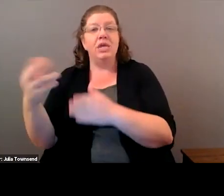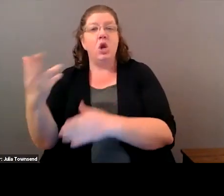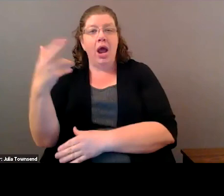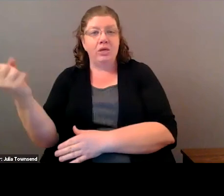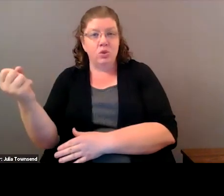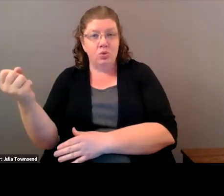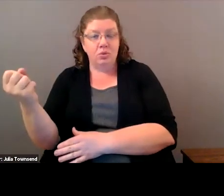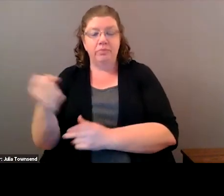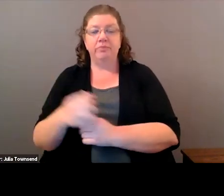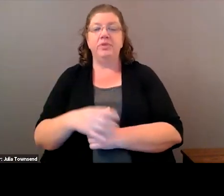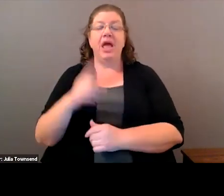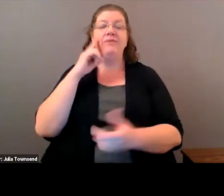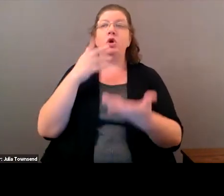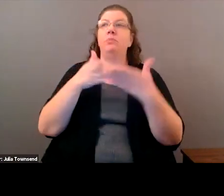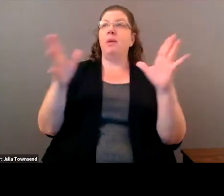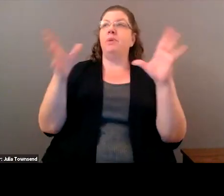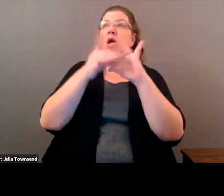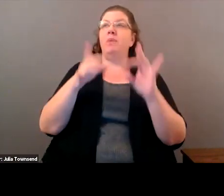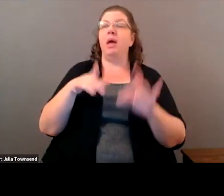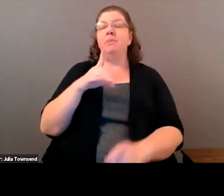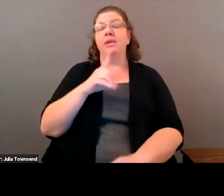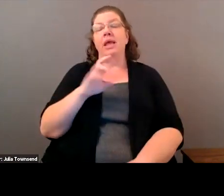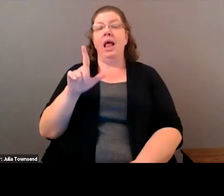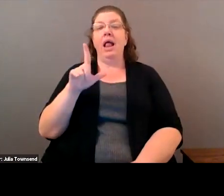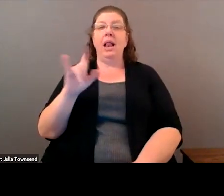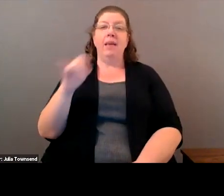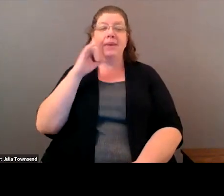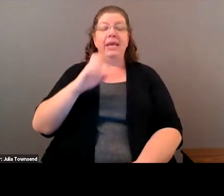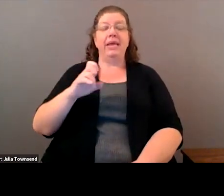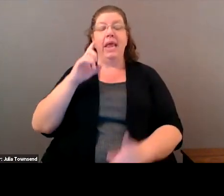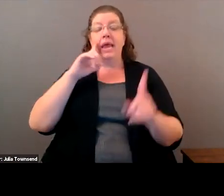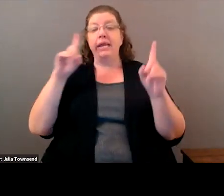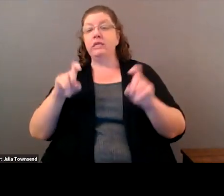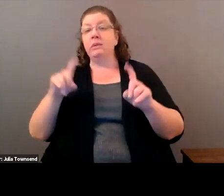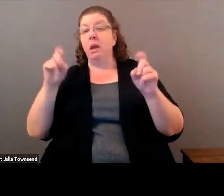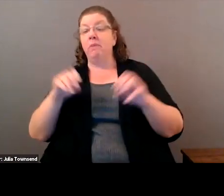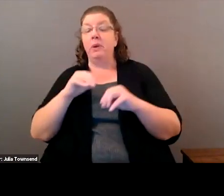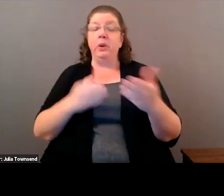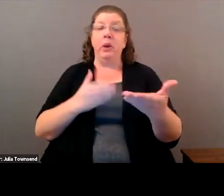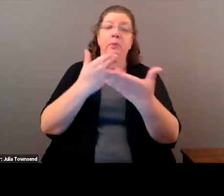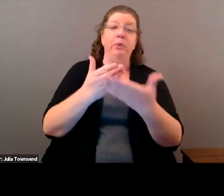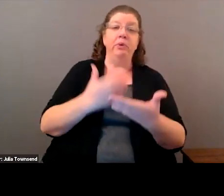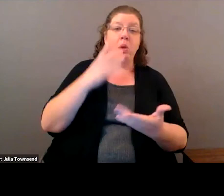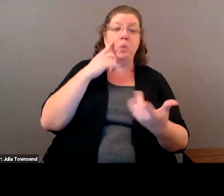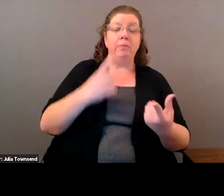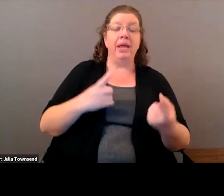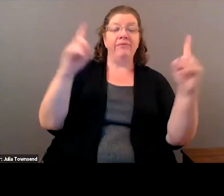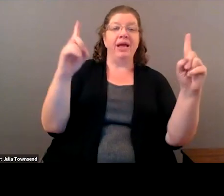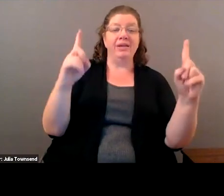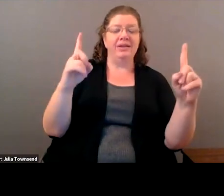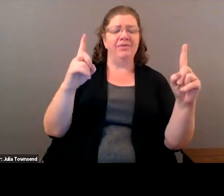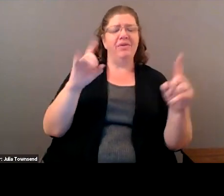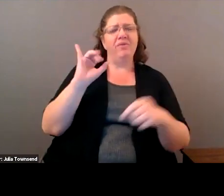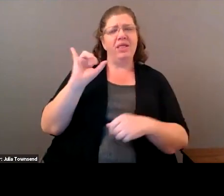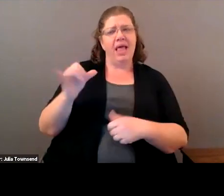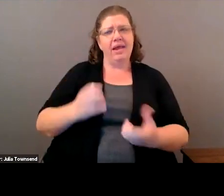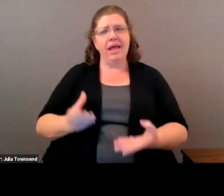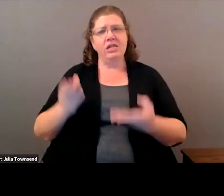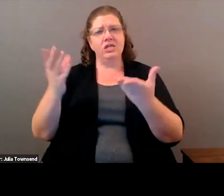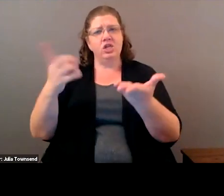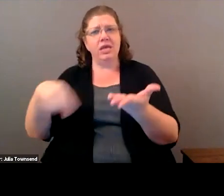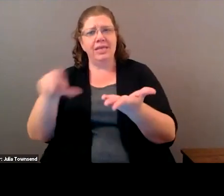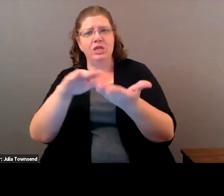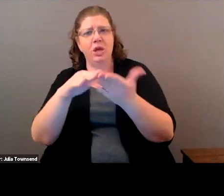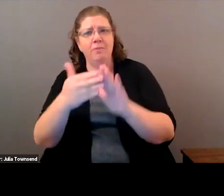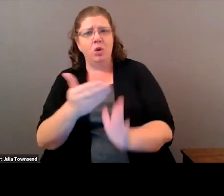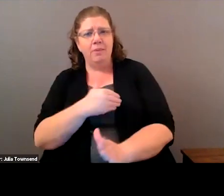I've heard public comments about DLI being an experiment or that there's no proof that it will be effective. To that, I suggest these community